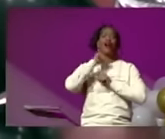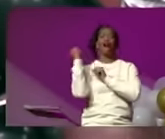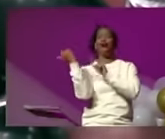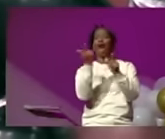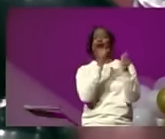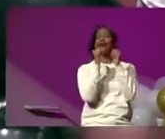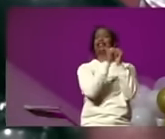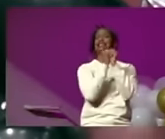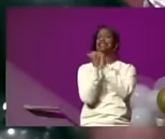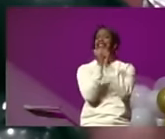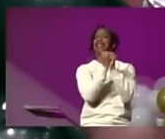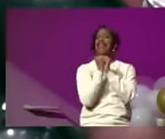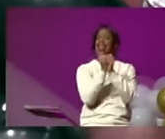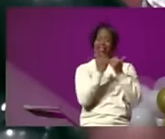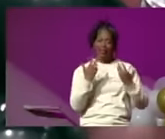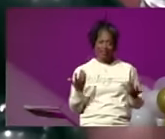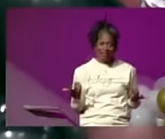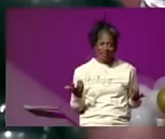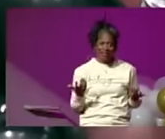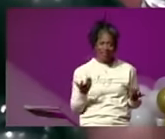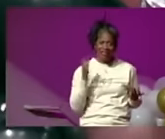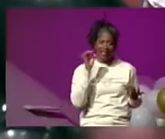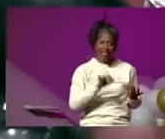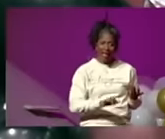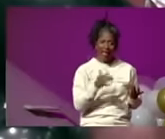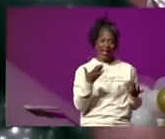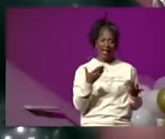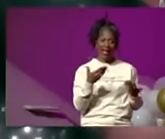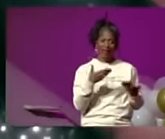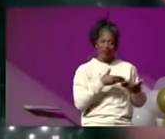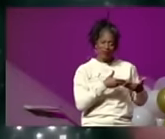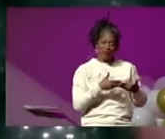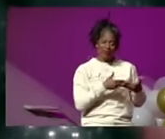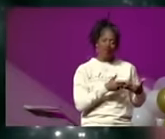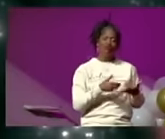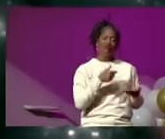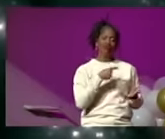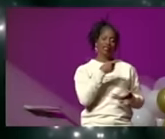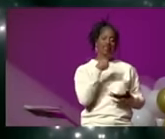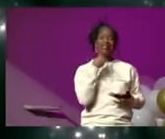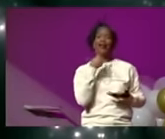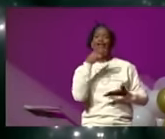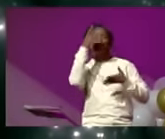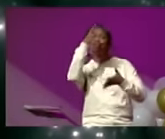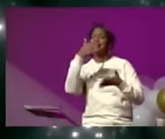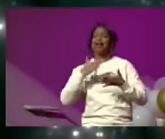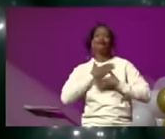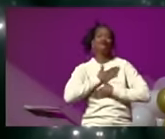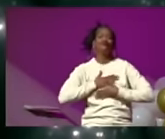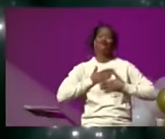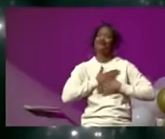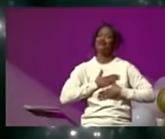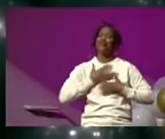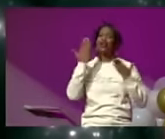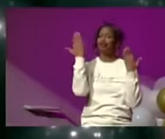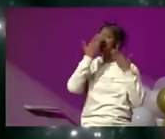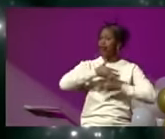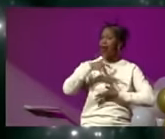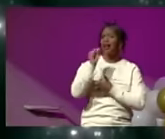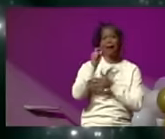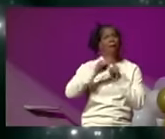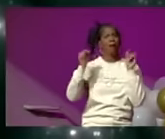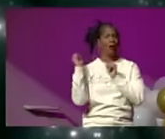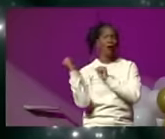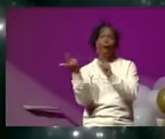are together." And y'all, when she said that, here's what Chris kept saying over and over again. She said,